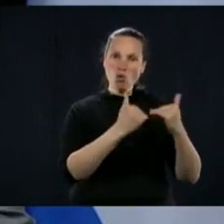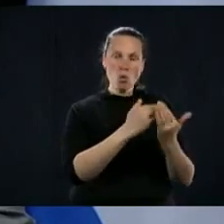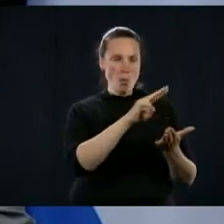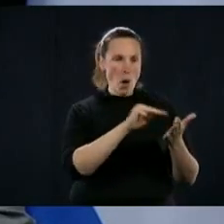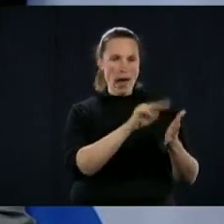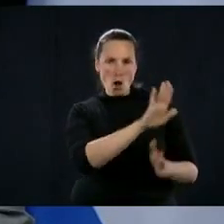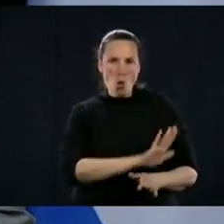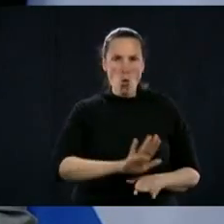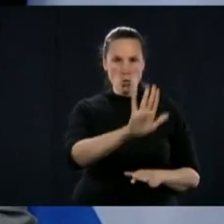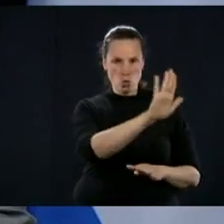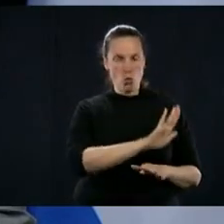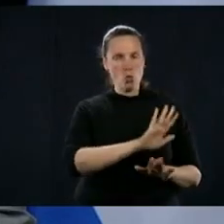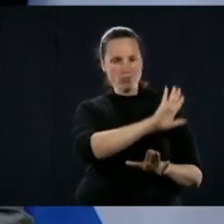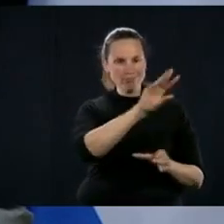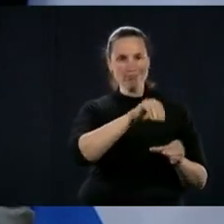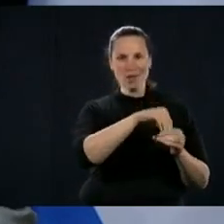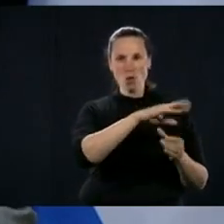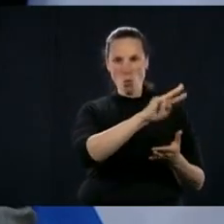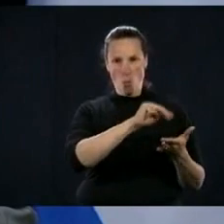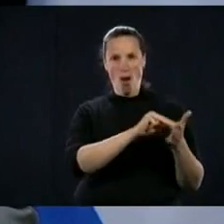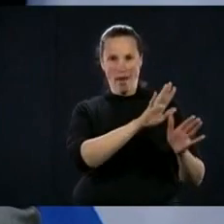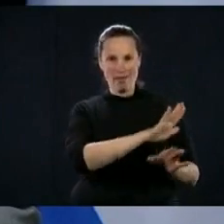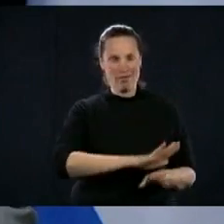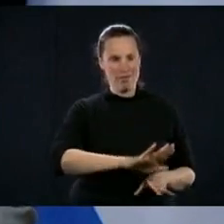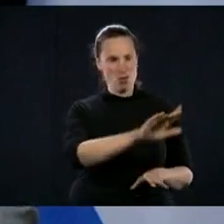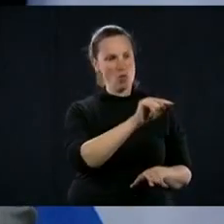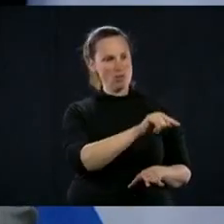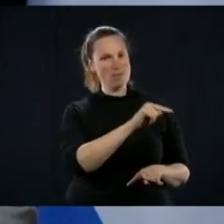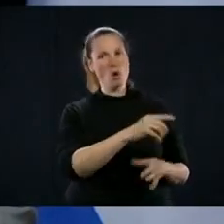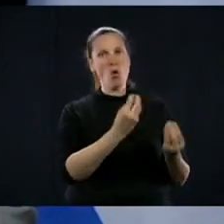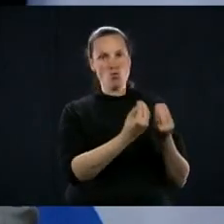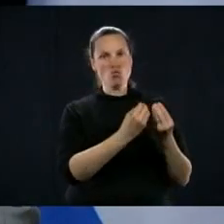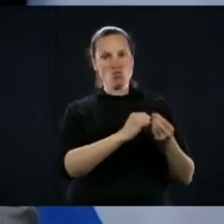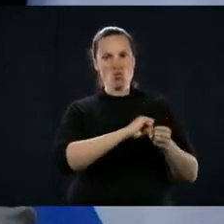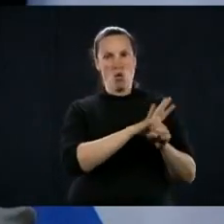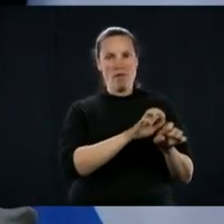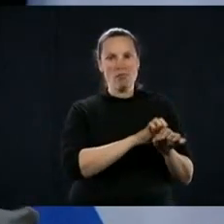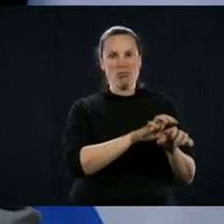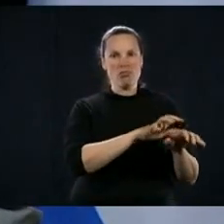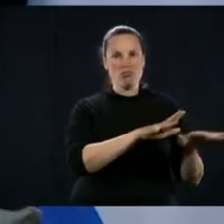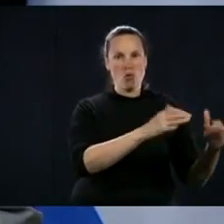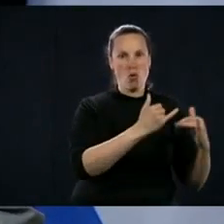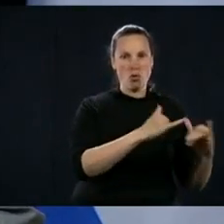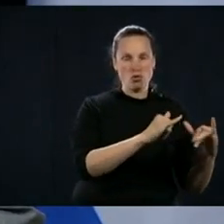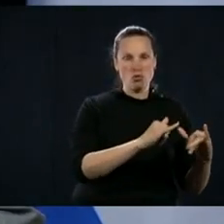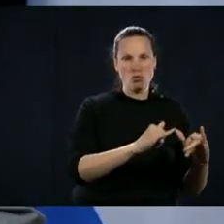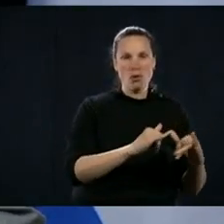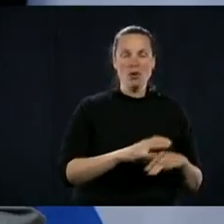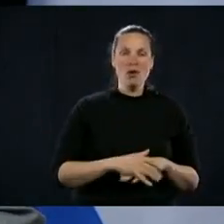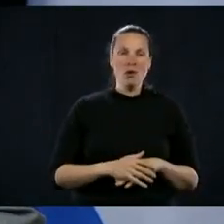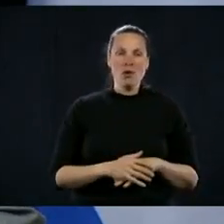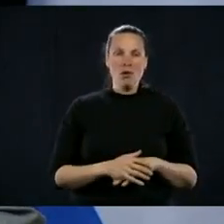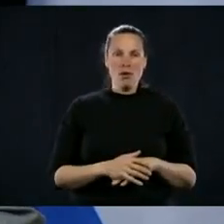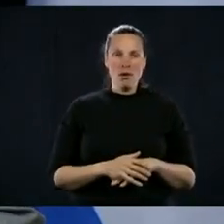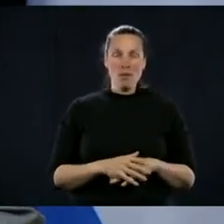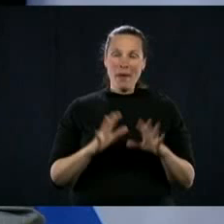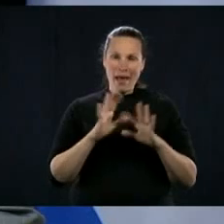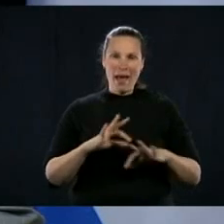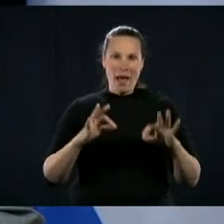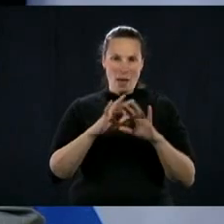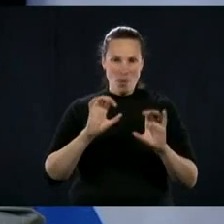to them. It's all the area around Montreal as well. This is the hot zone. The cold zones are really further to the